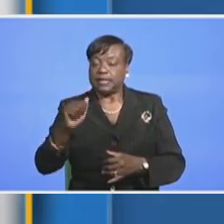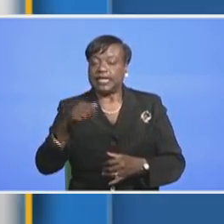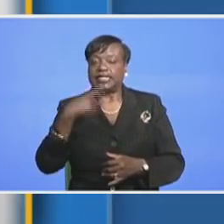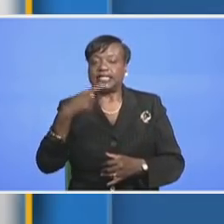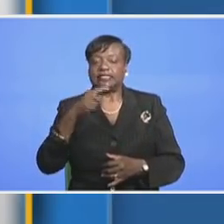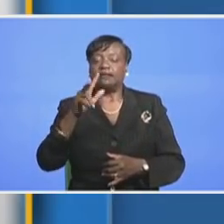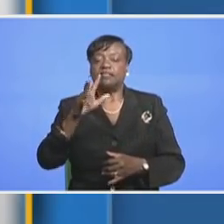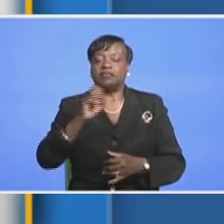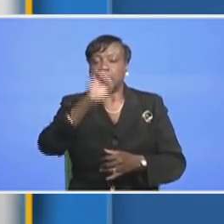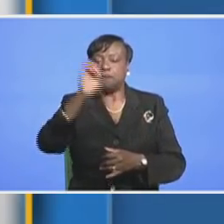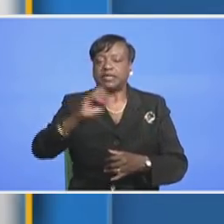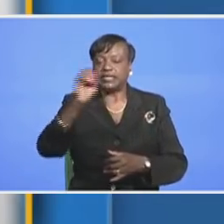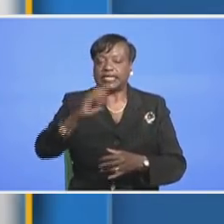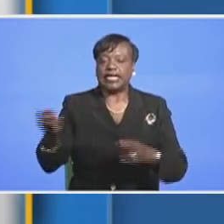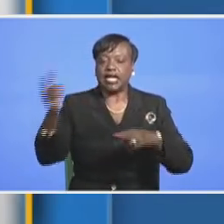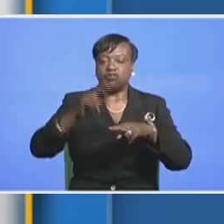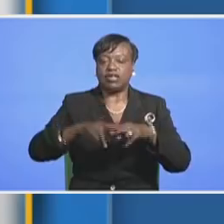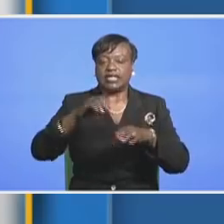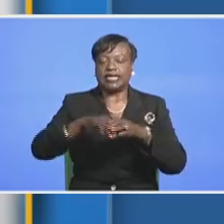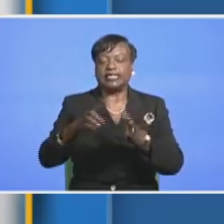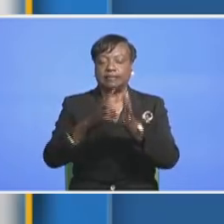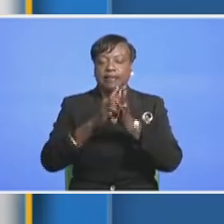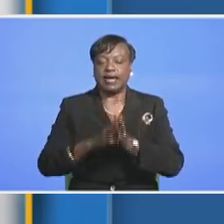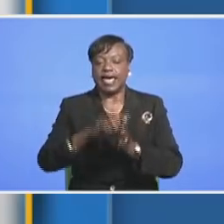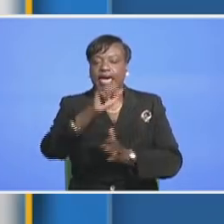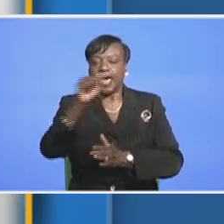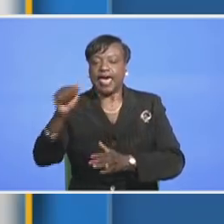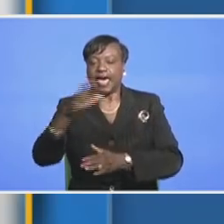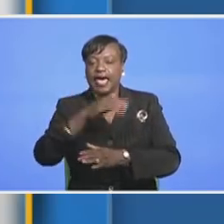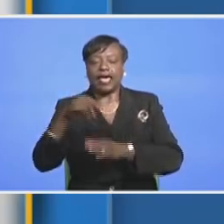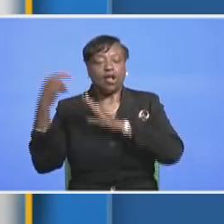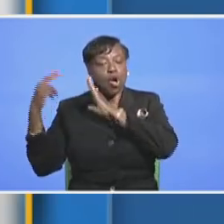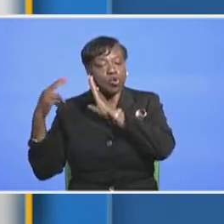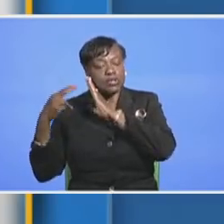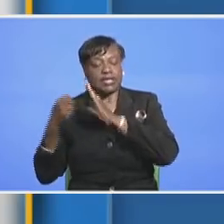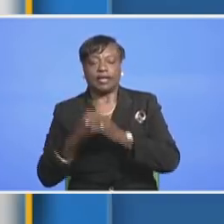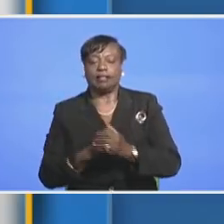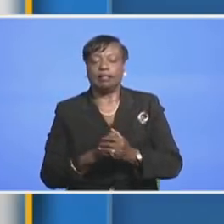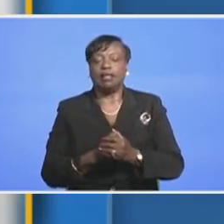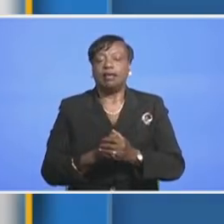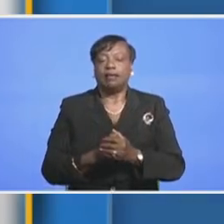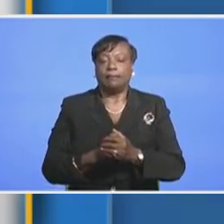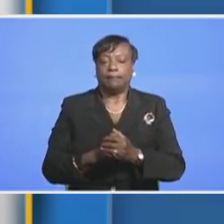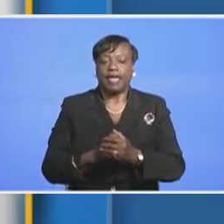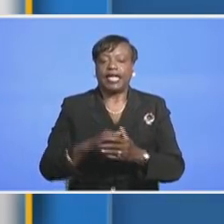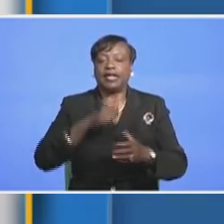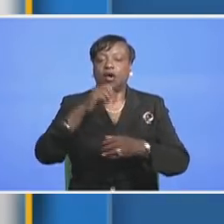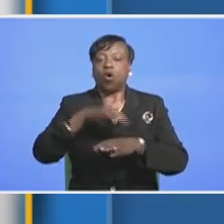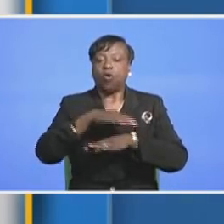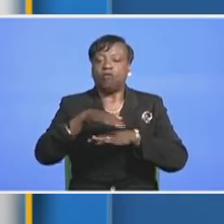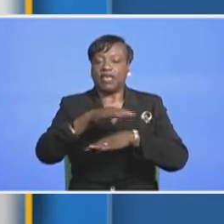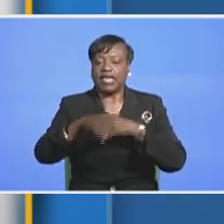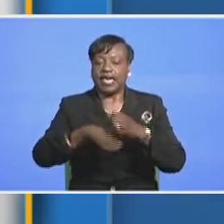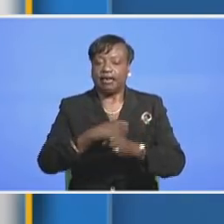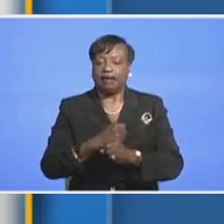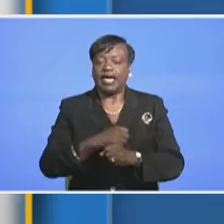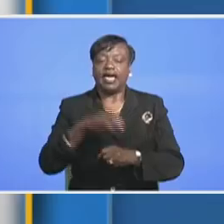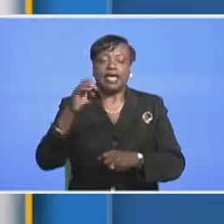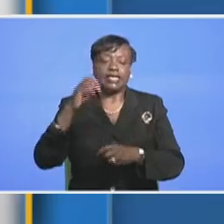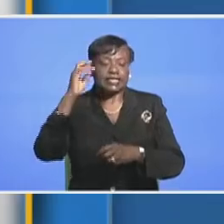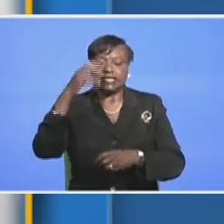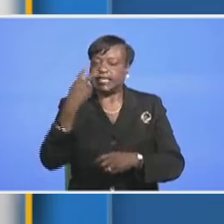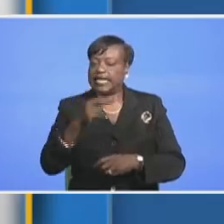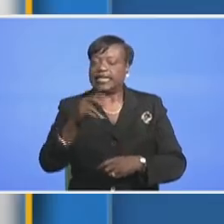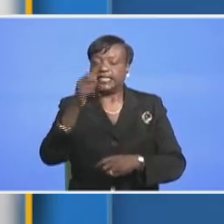in demand on both air and hotel rentals compared to this time last year. And year over year, he says, we're already seeing a